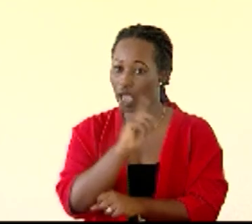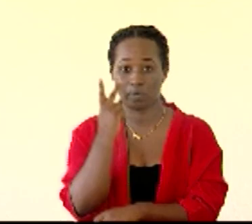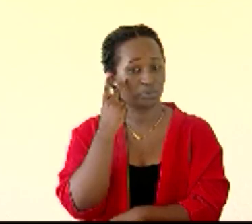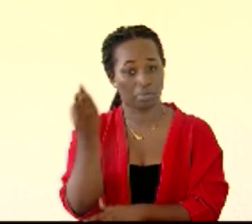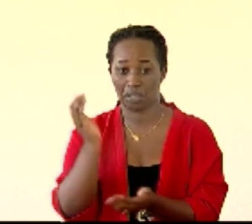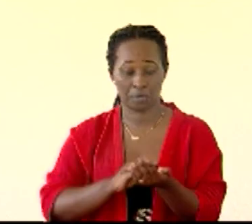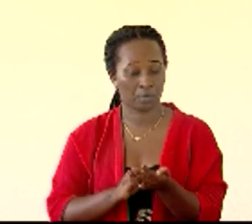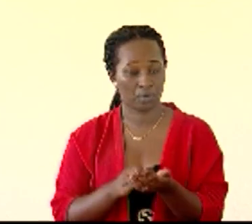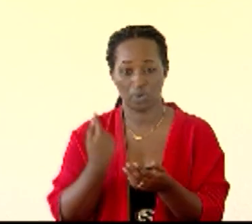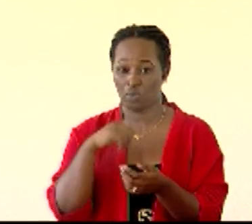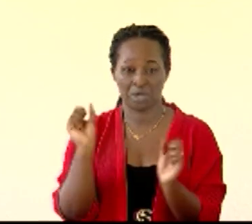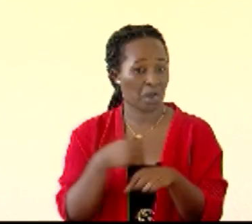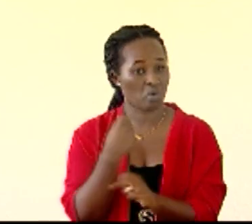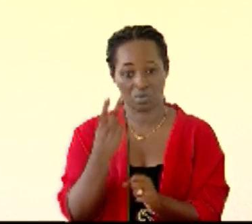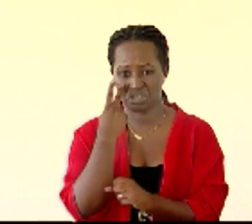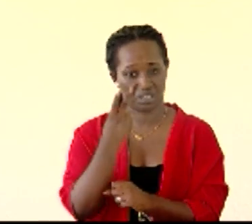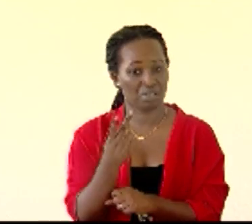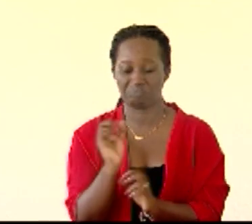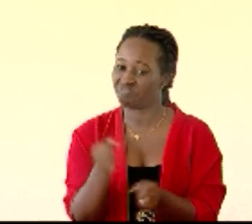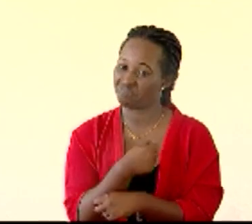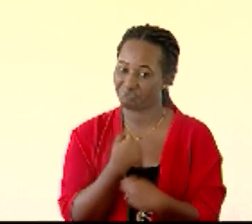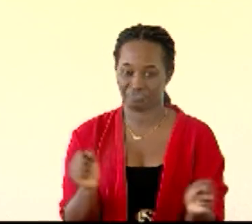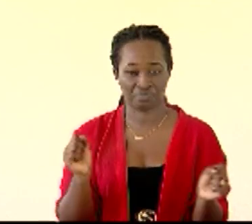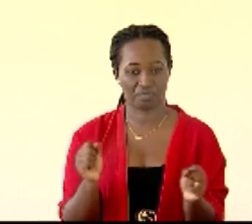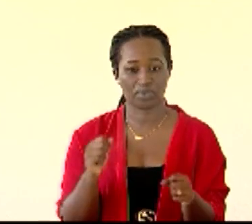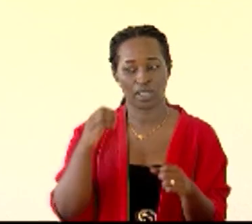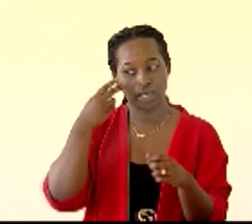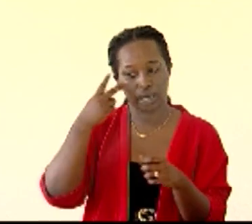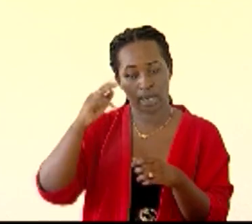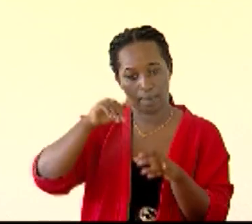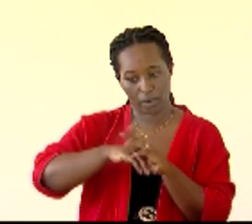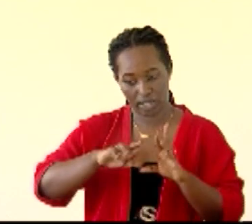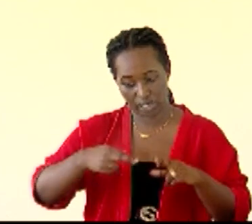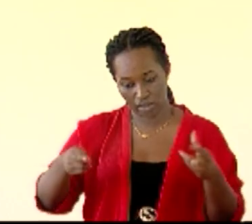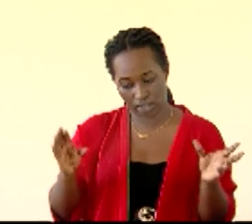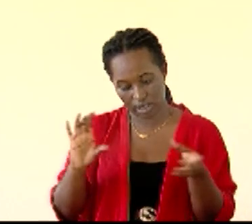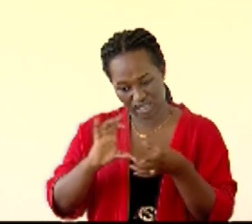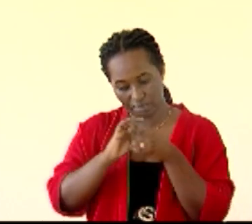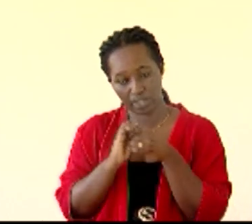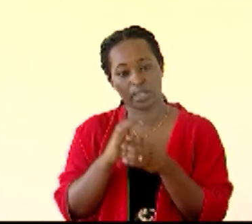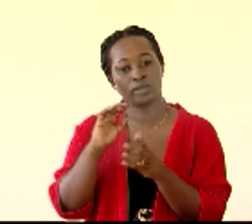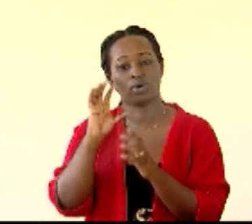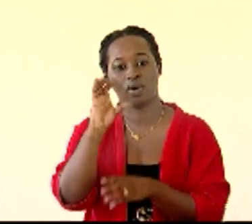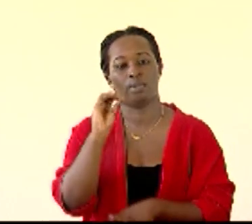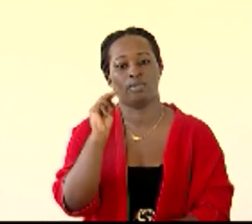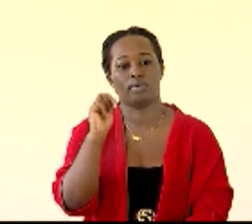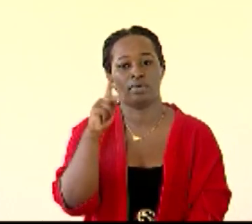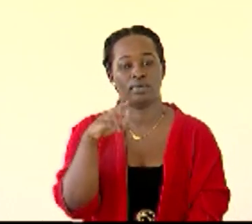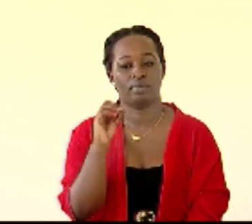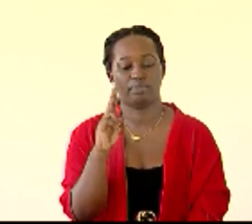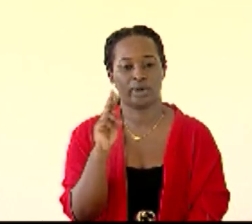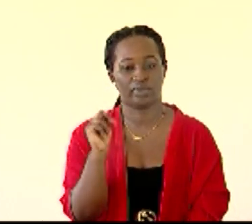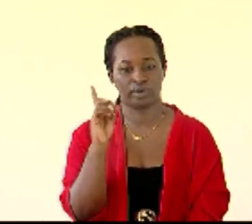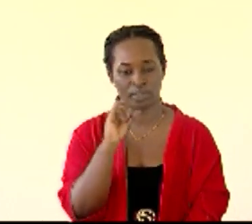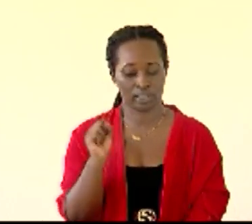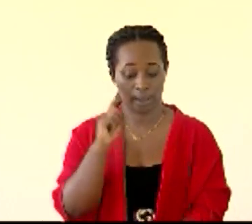We can't track it now. It's hidden within the reaction intermediate compounds. But by the time the reaction